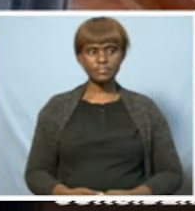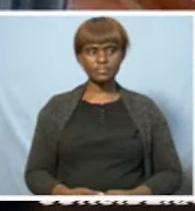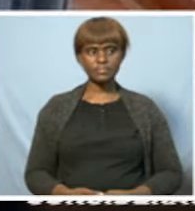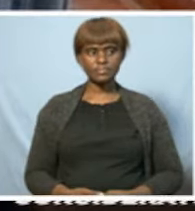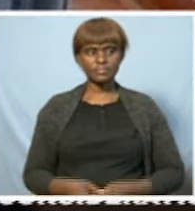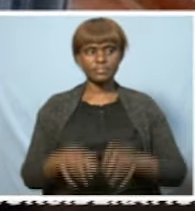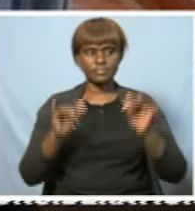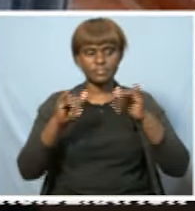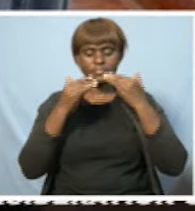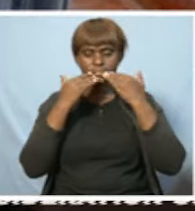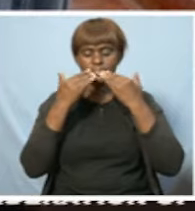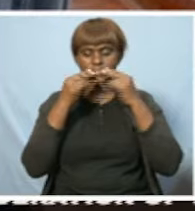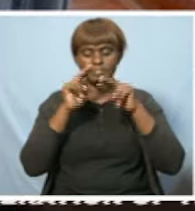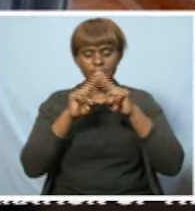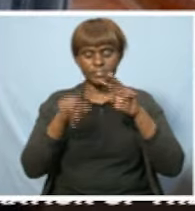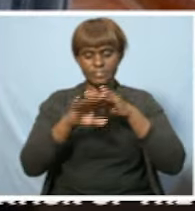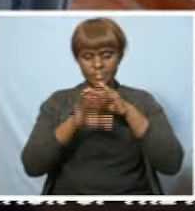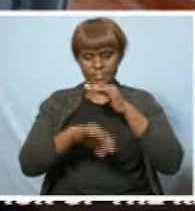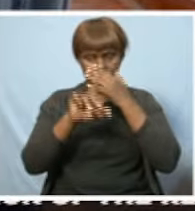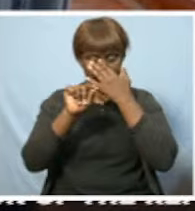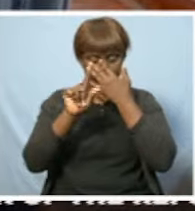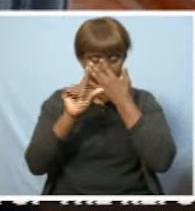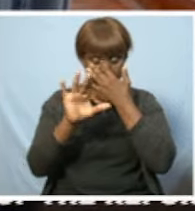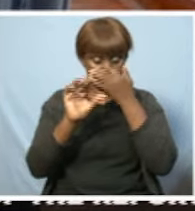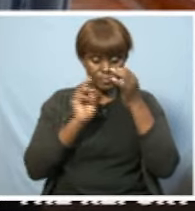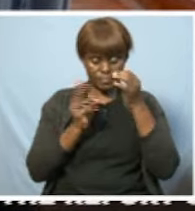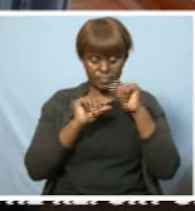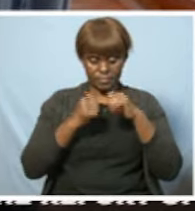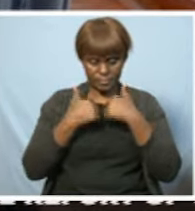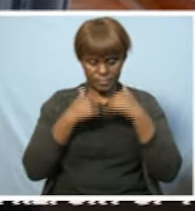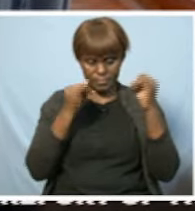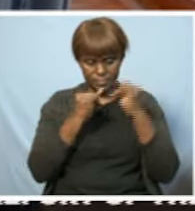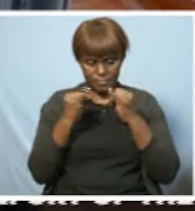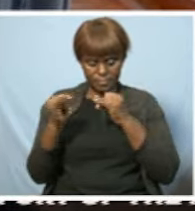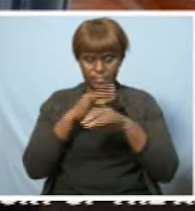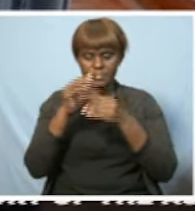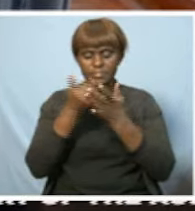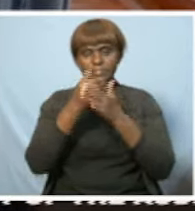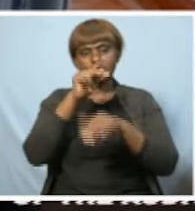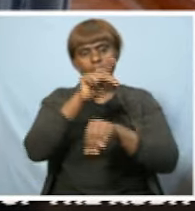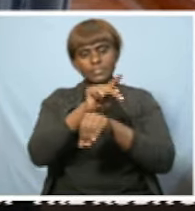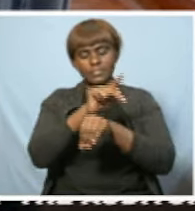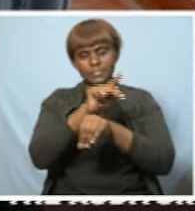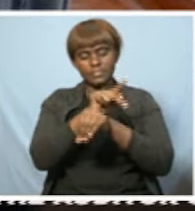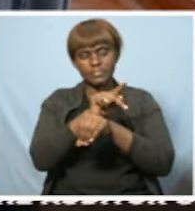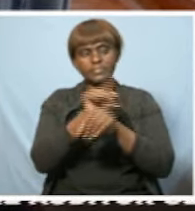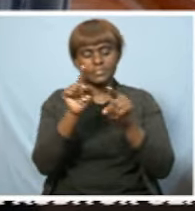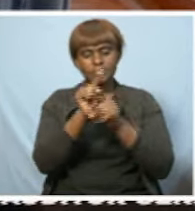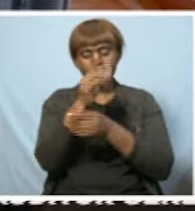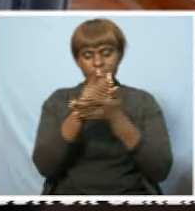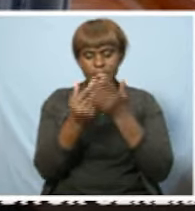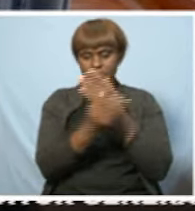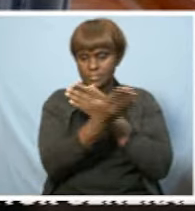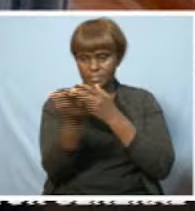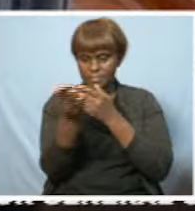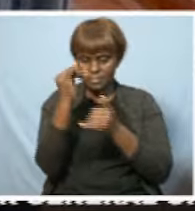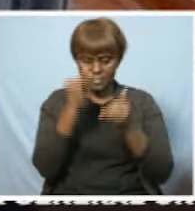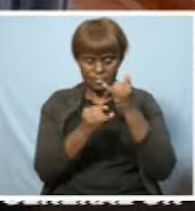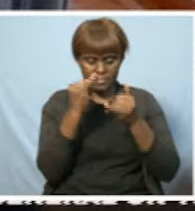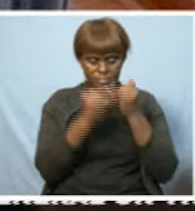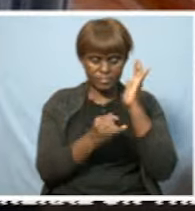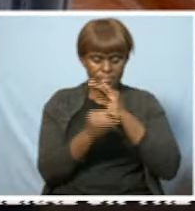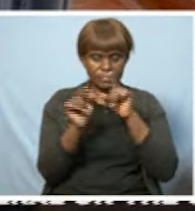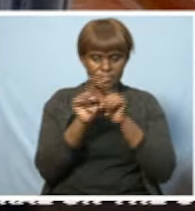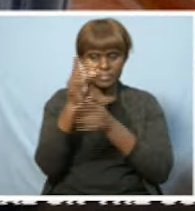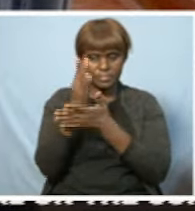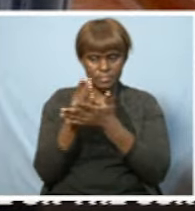Thank you, Chair. Under 2025, we've implemented all the projects. Some of them have been completed, and some